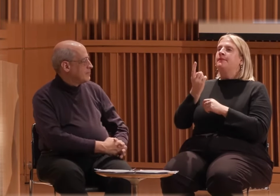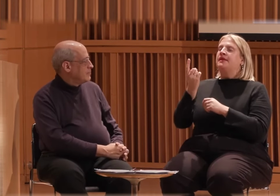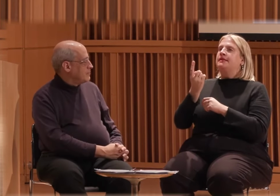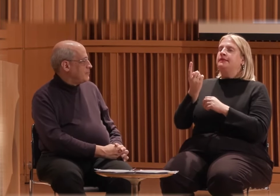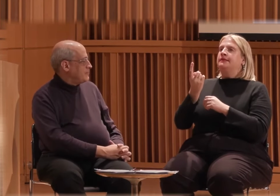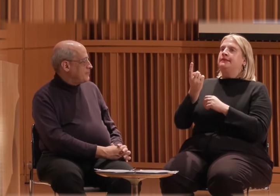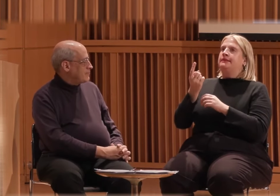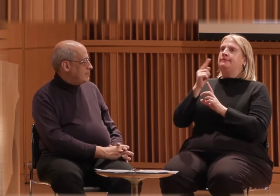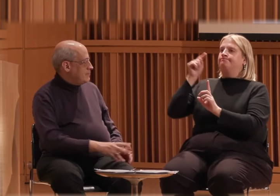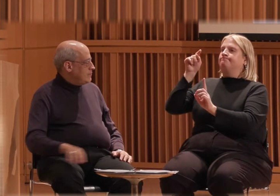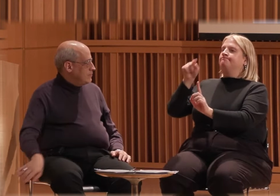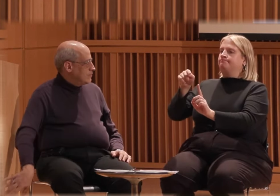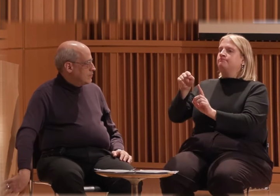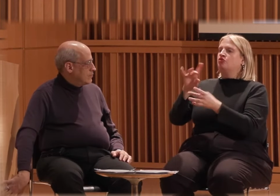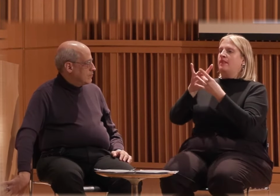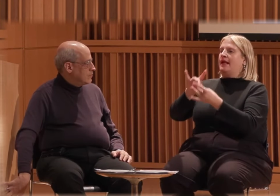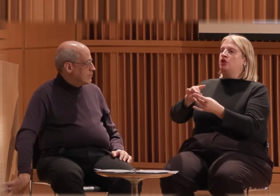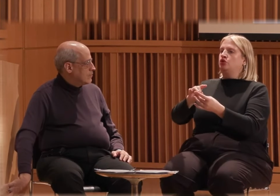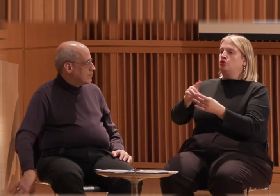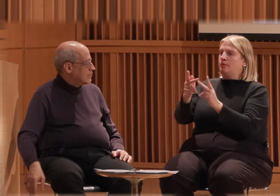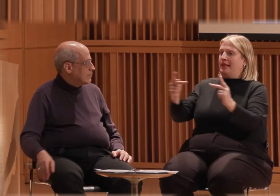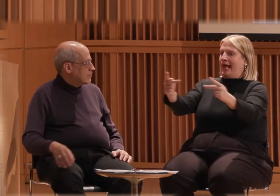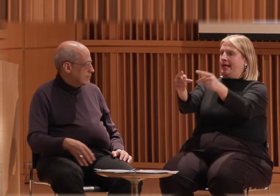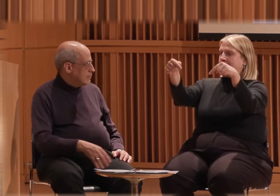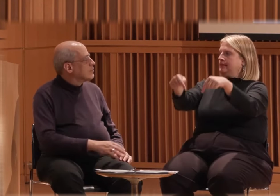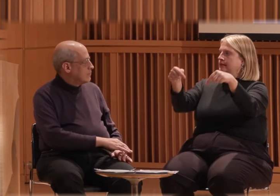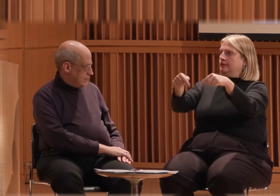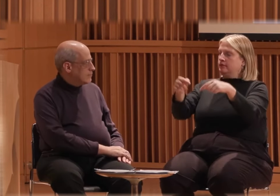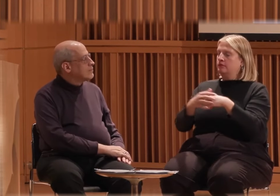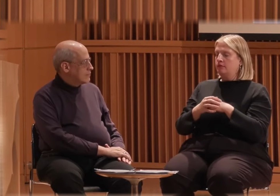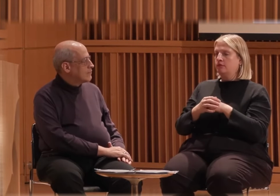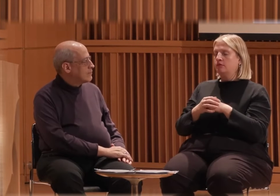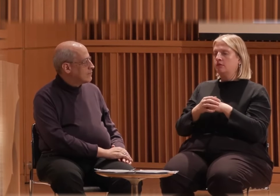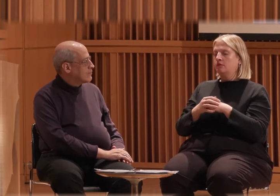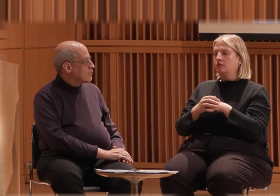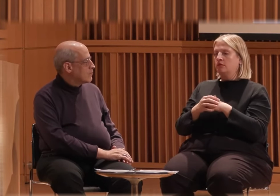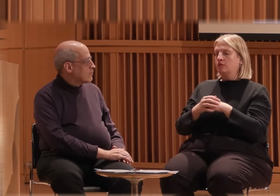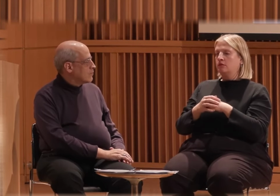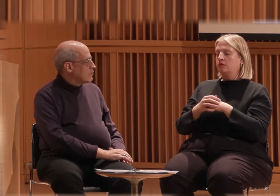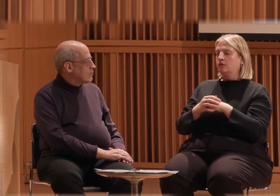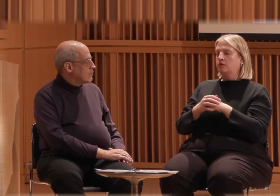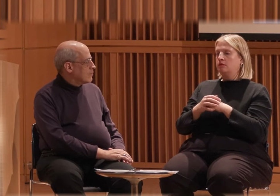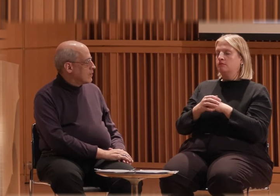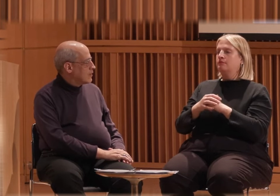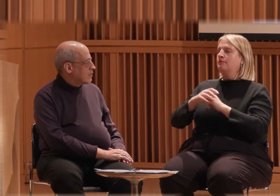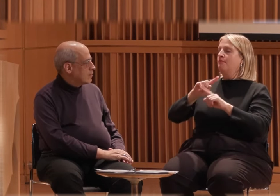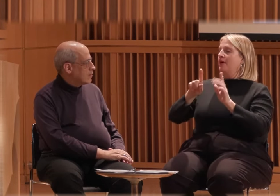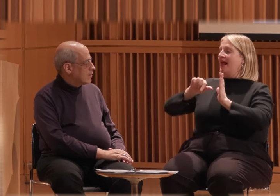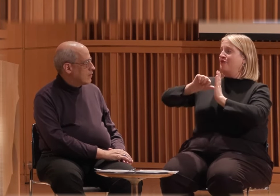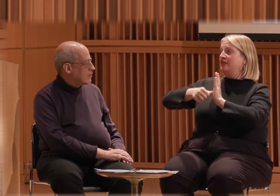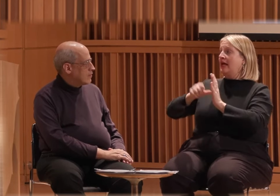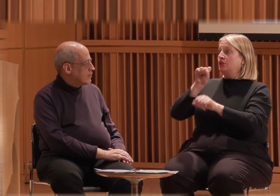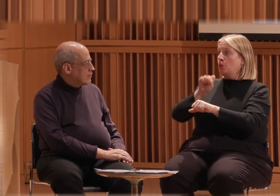to place, but by emphasizing work, we